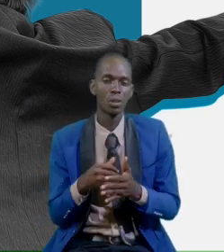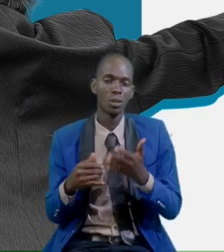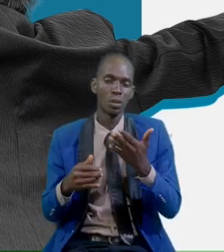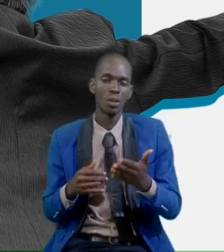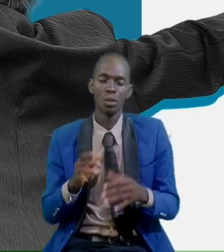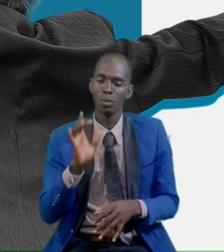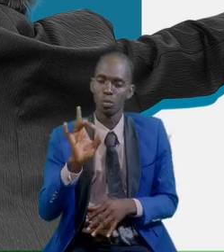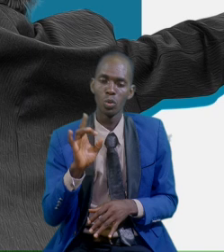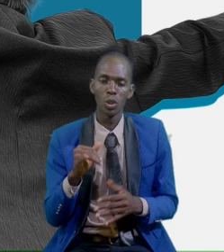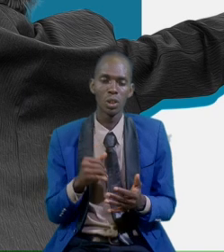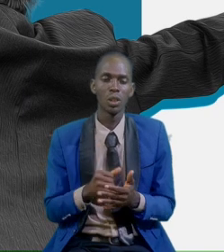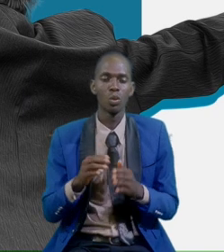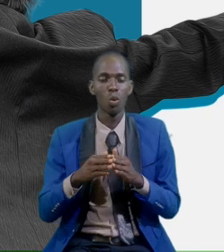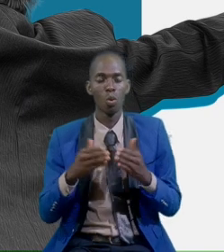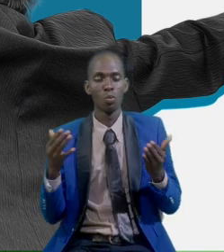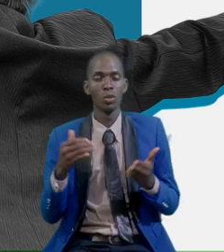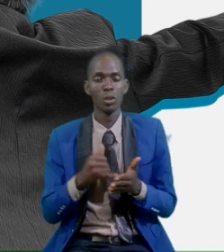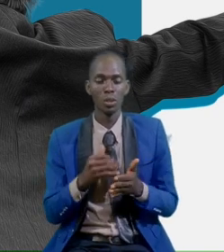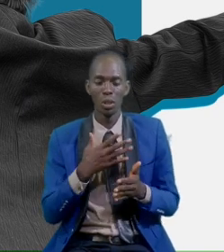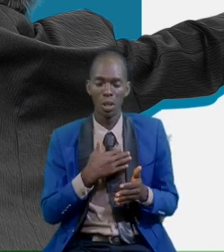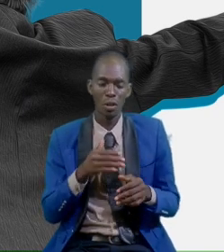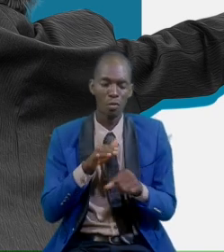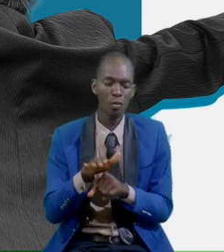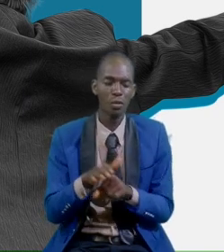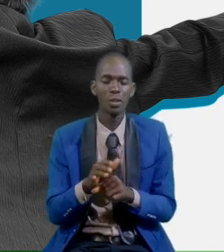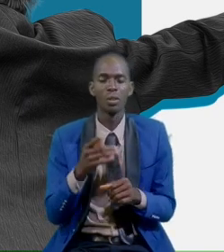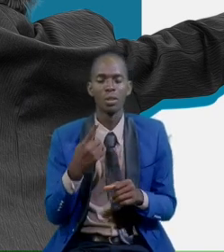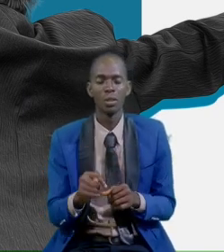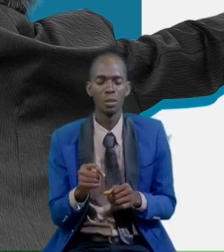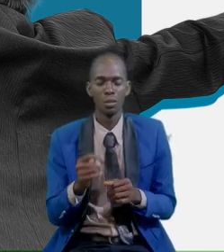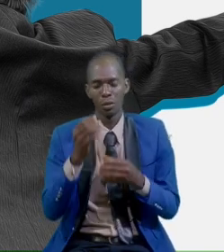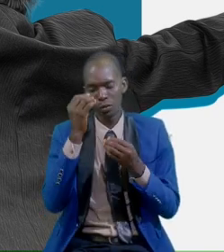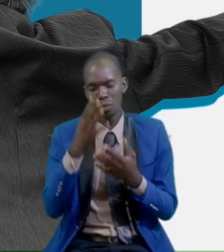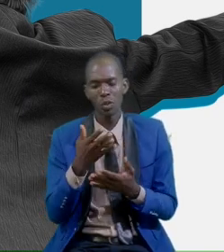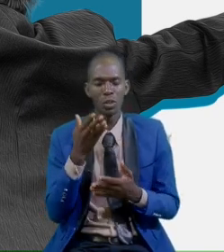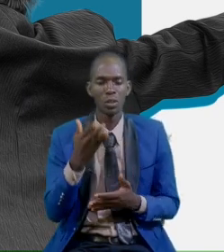can assist you further in your new work with Christ.